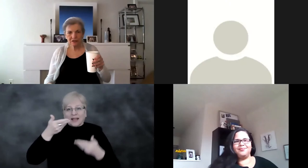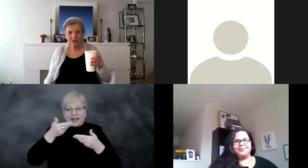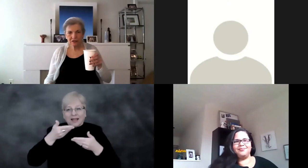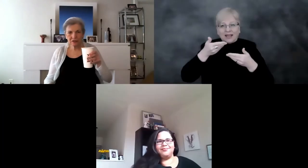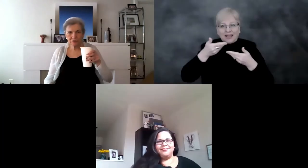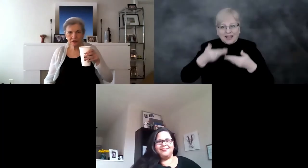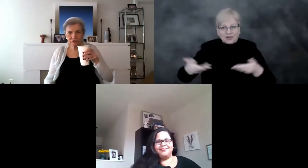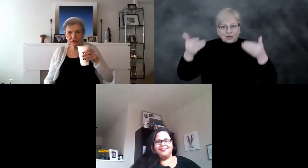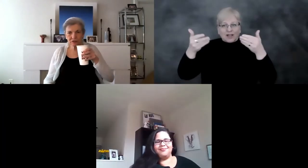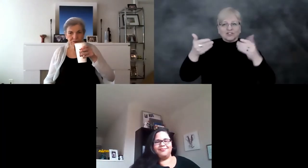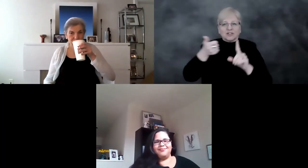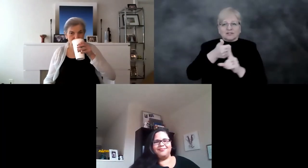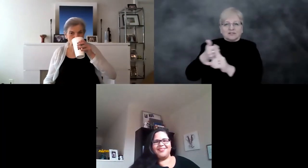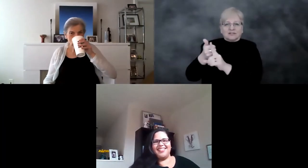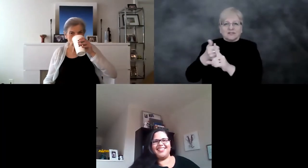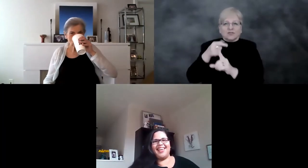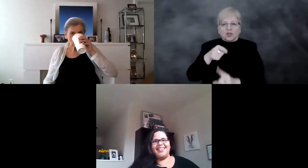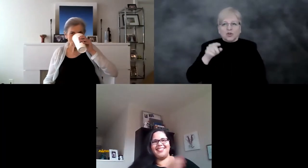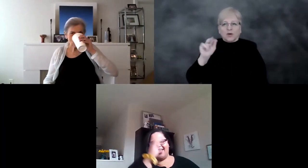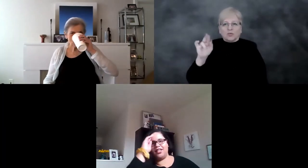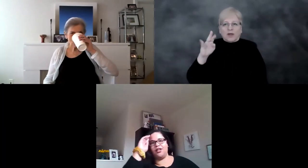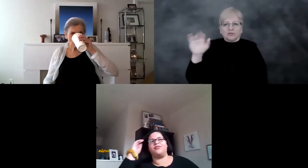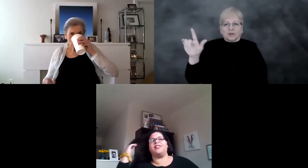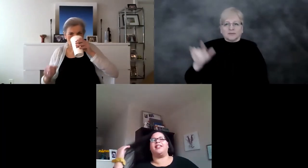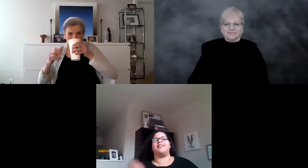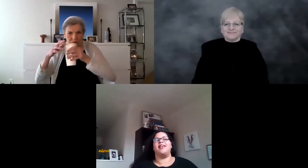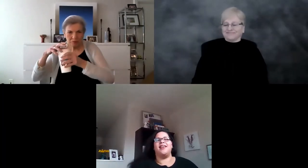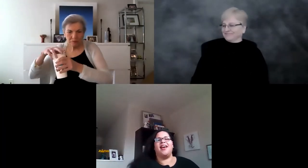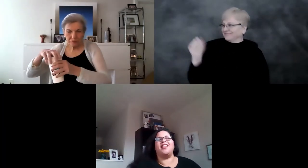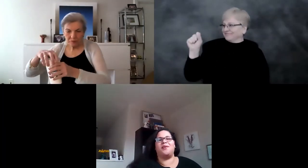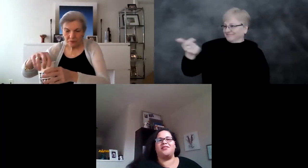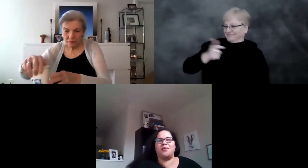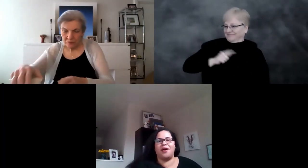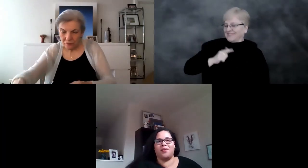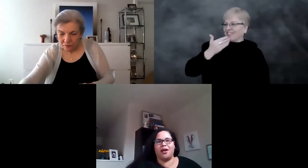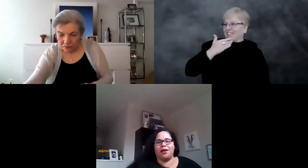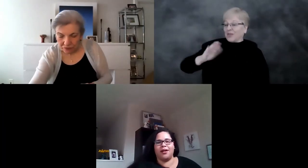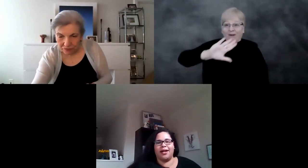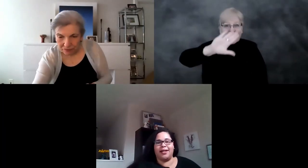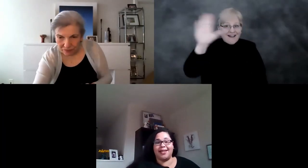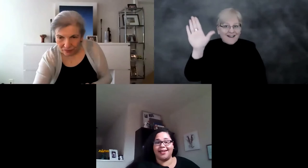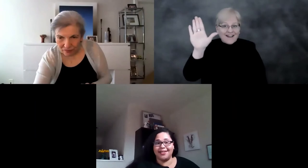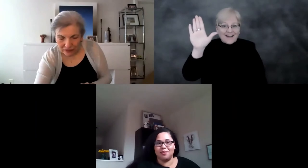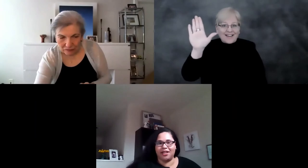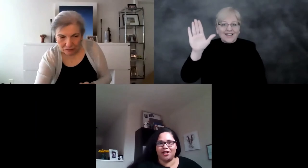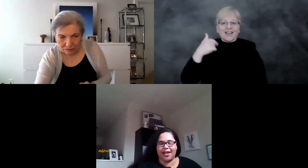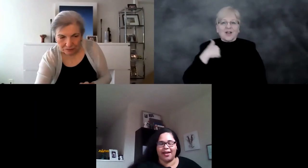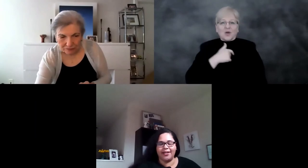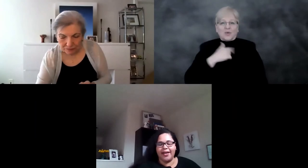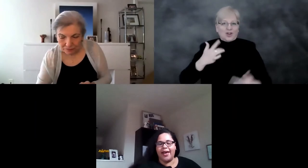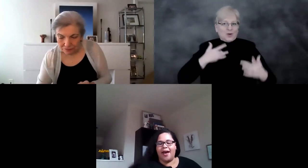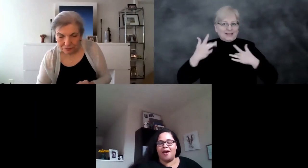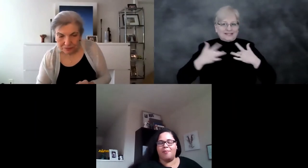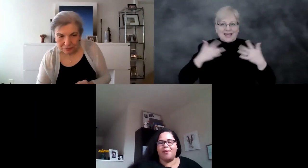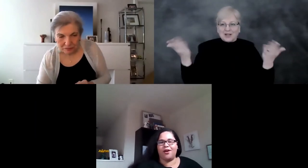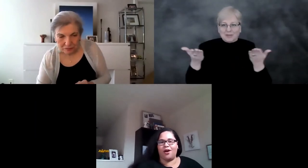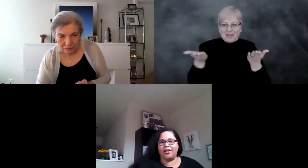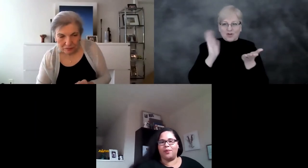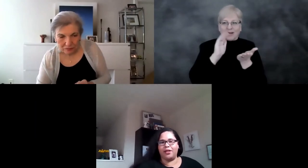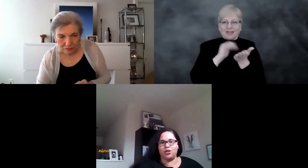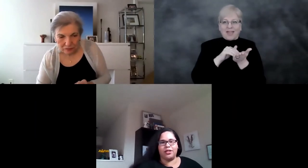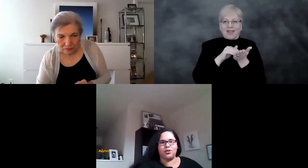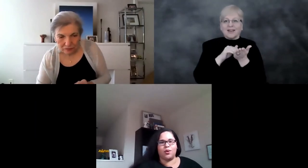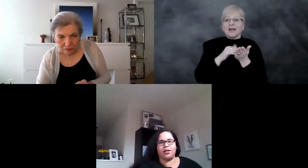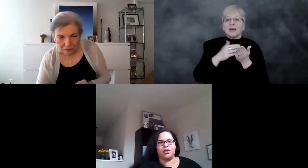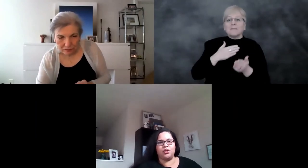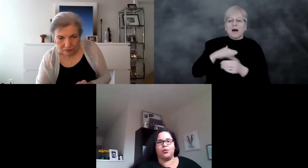Rachel? Yes. Thank you. Hello, everyone. We are excited to be here again. My